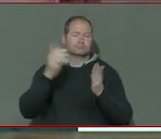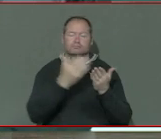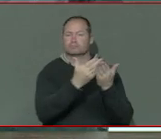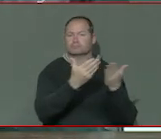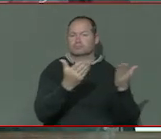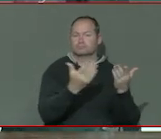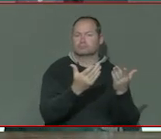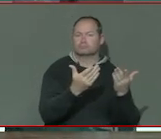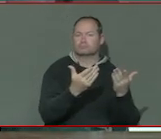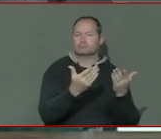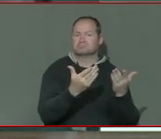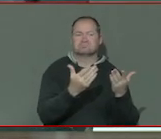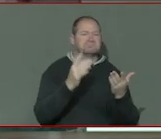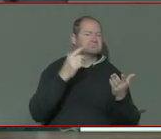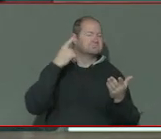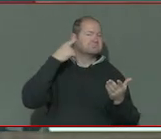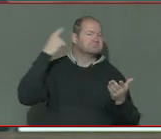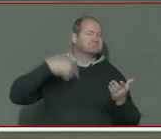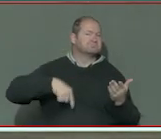much?